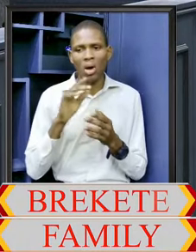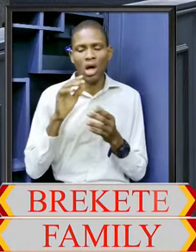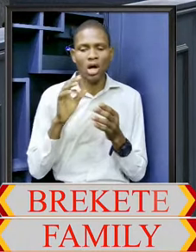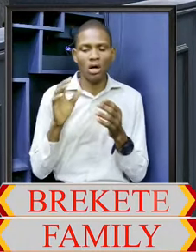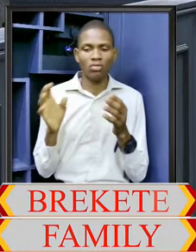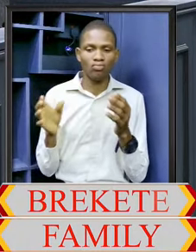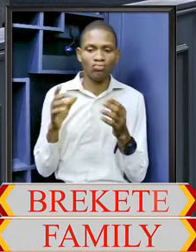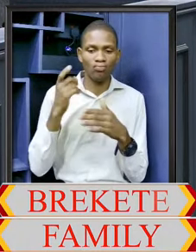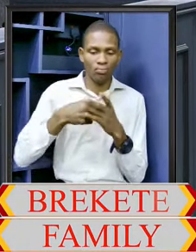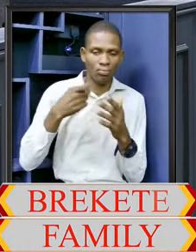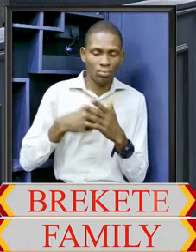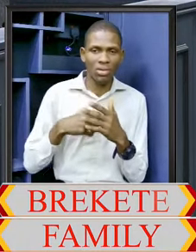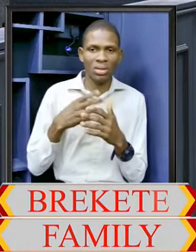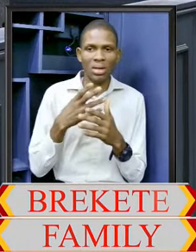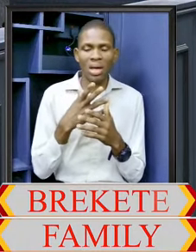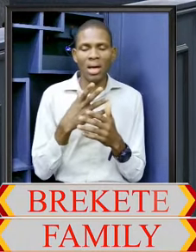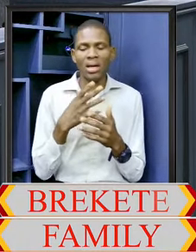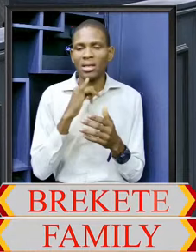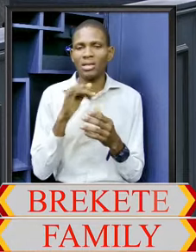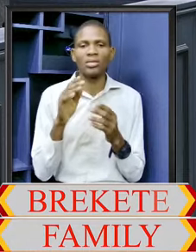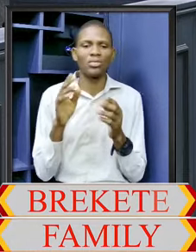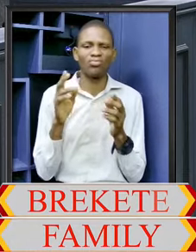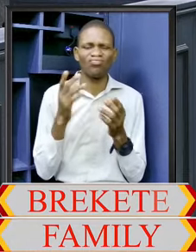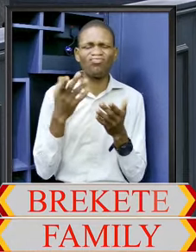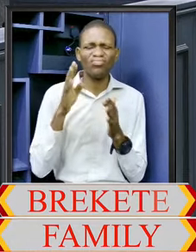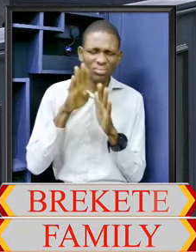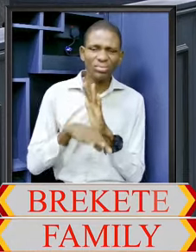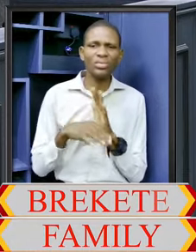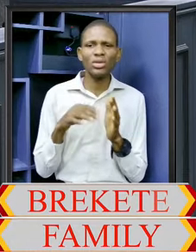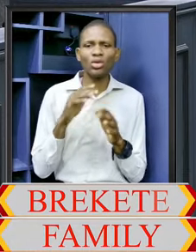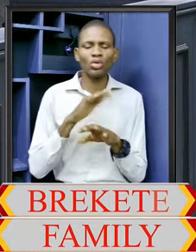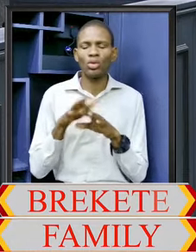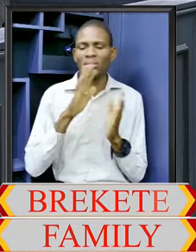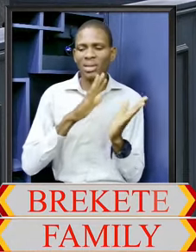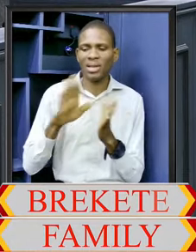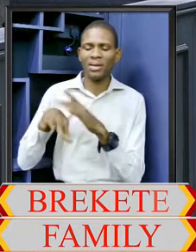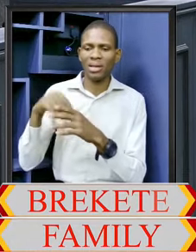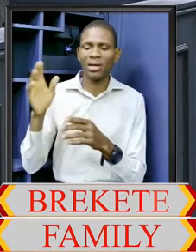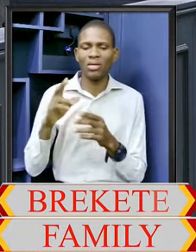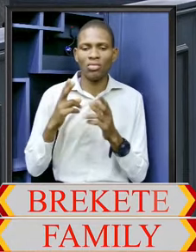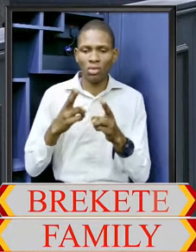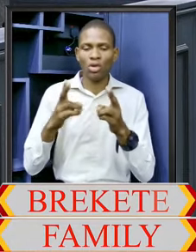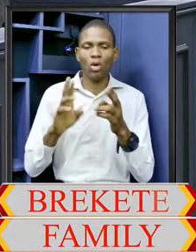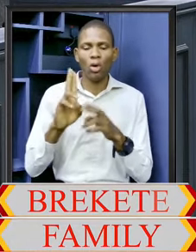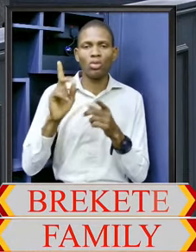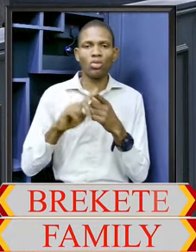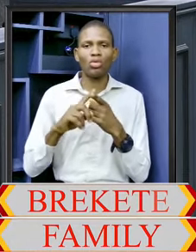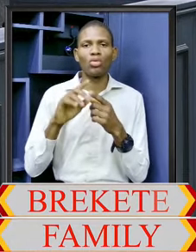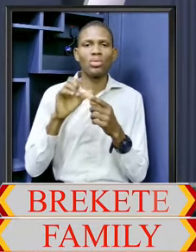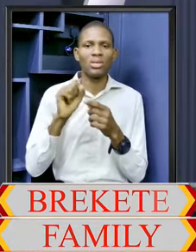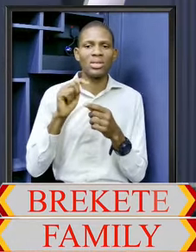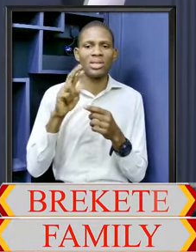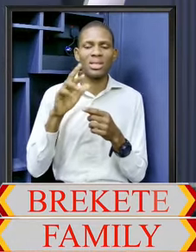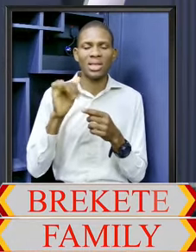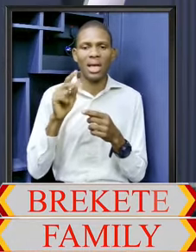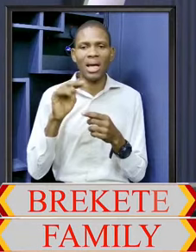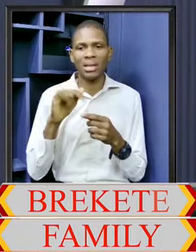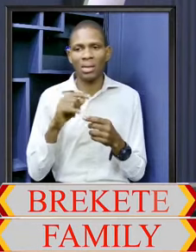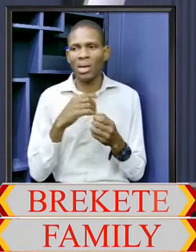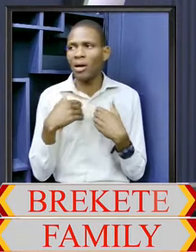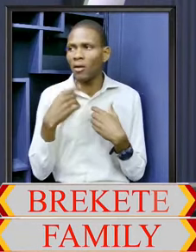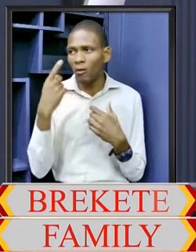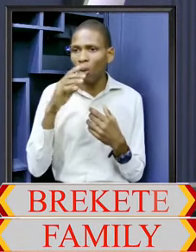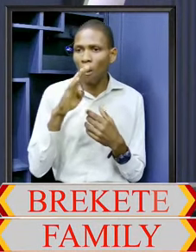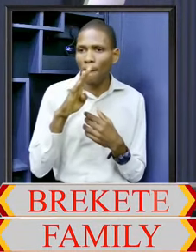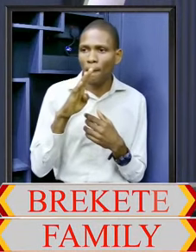they very affordable. So make you know they left out, hurry up to any Start Times office. We get office for Kuba, we get office